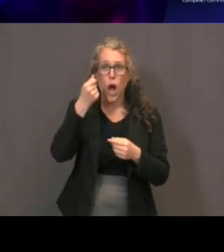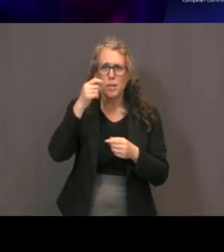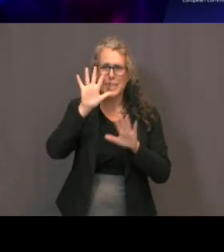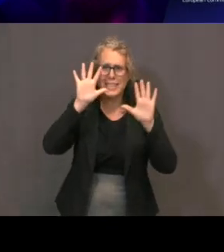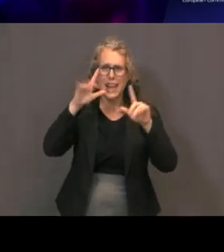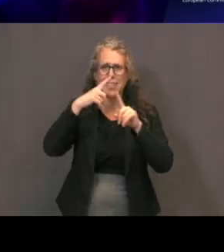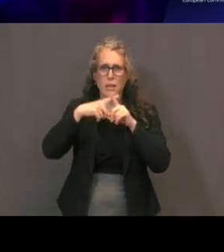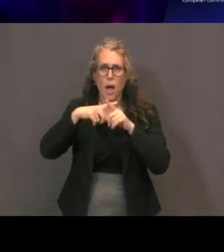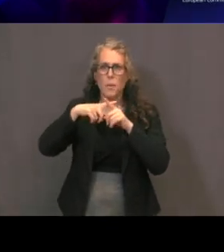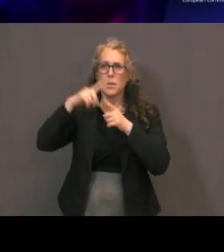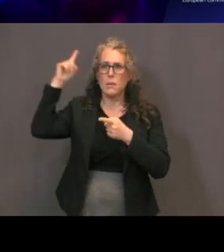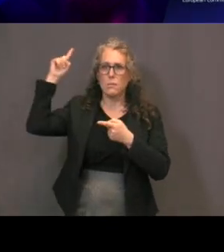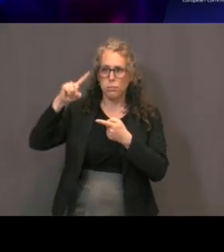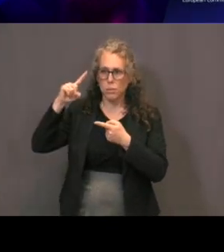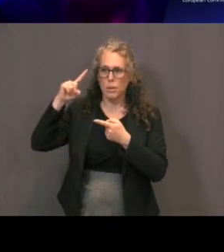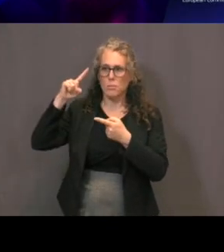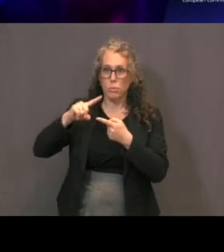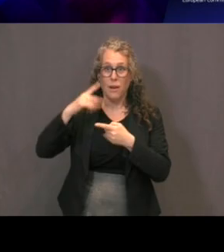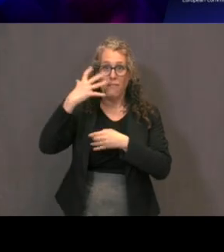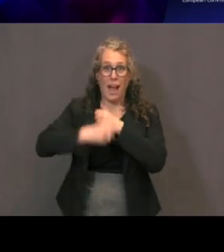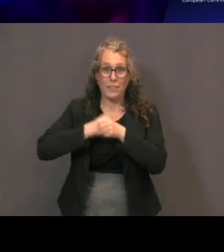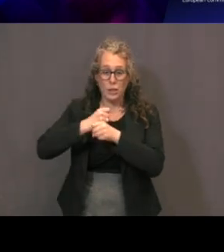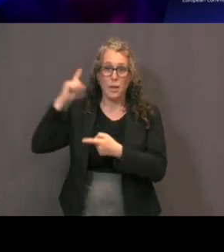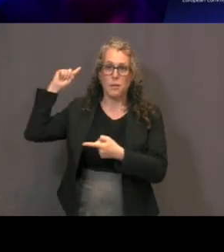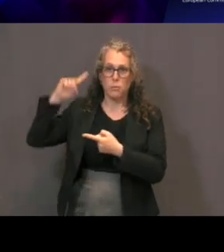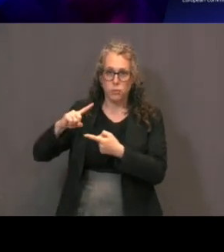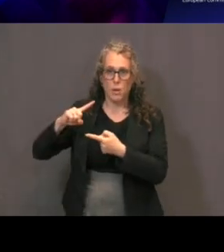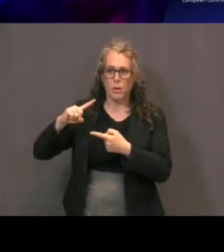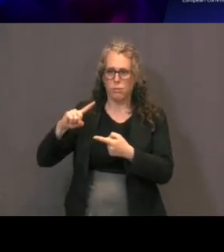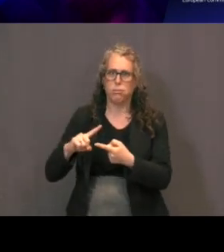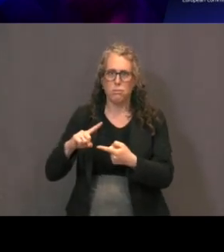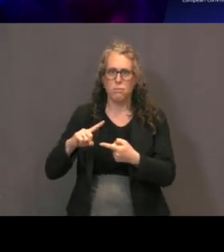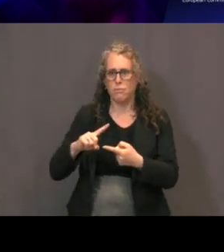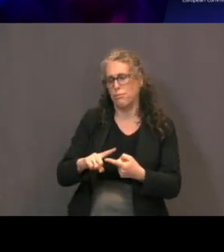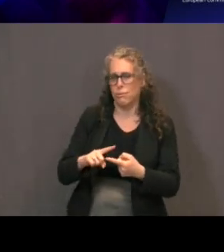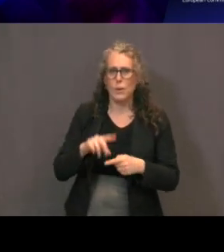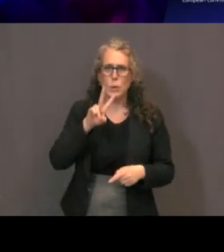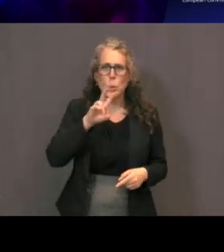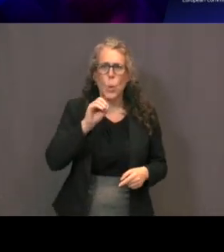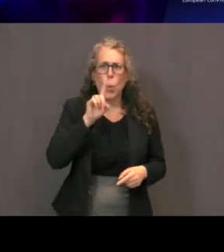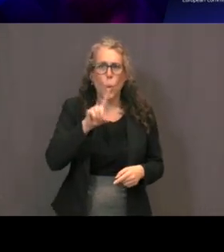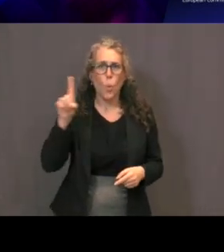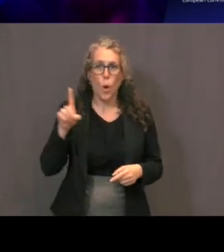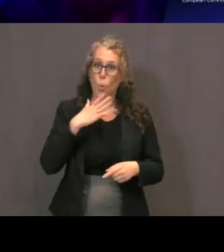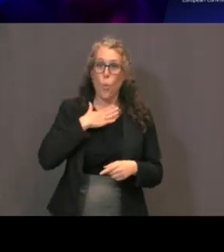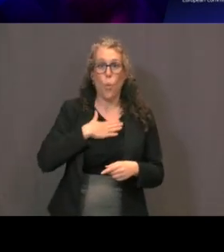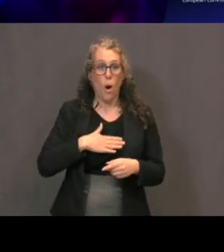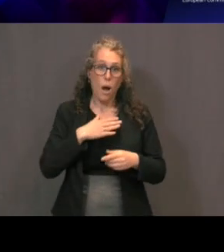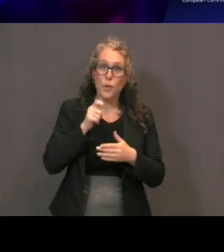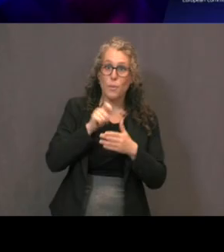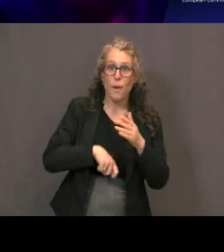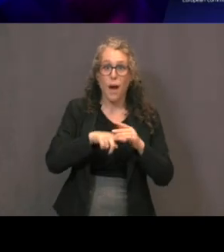every 5 years. 10 times cheaper every 5 years. In 2011, compute was already 10,000